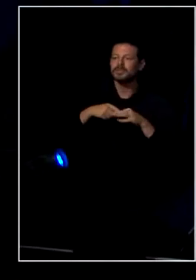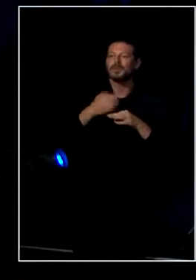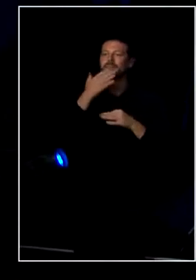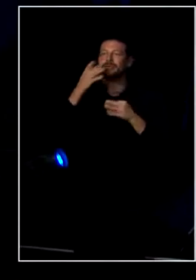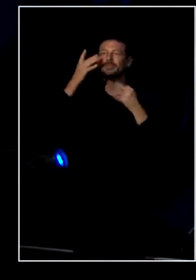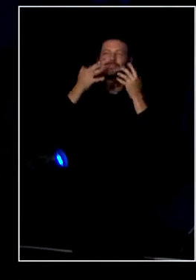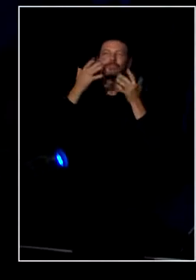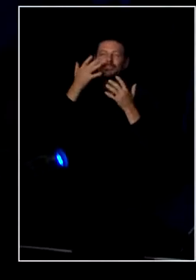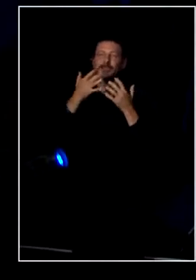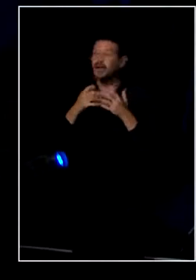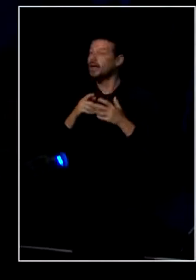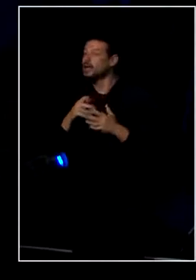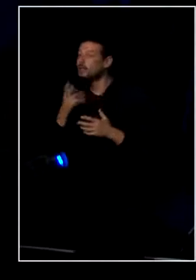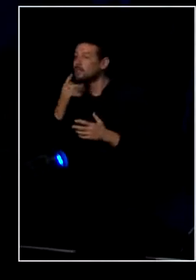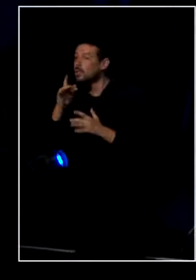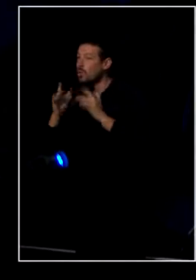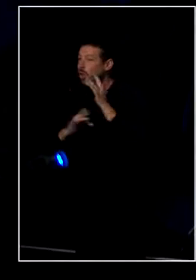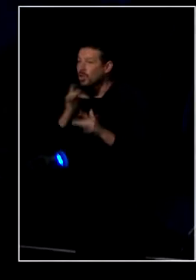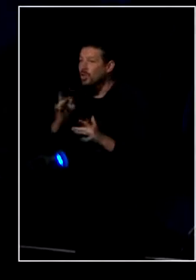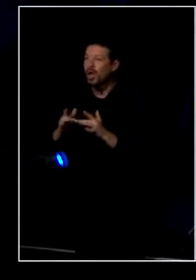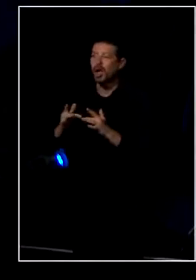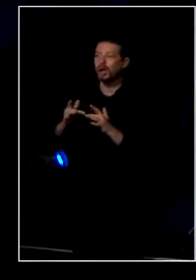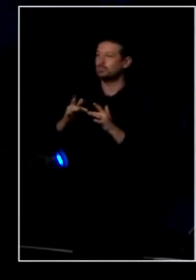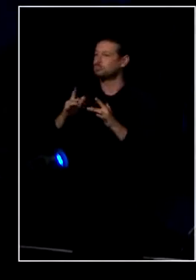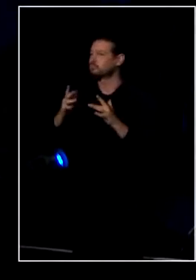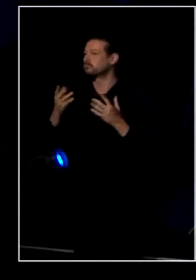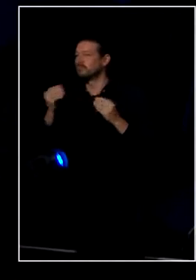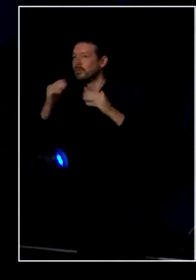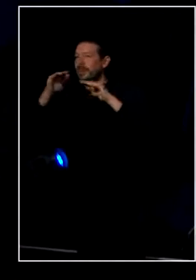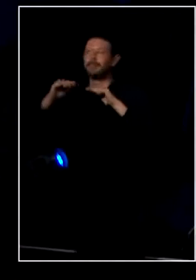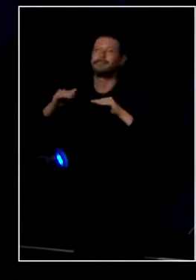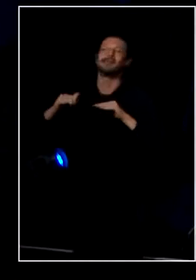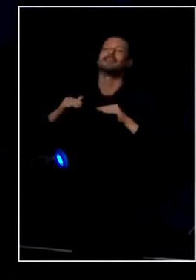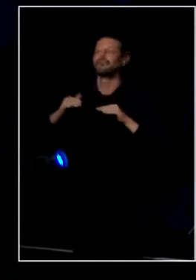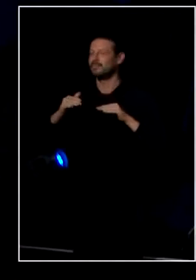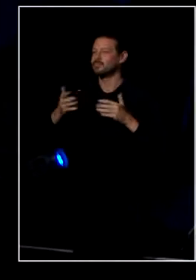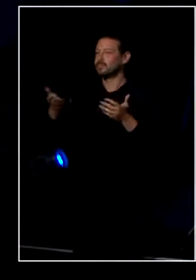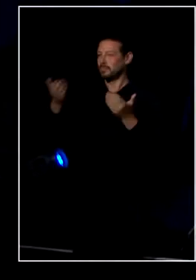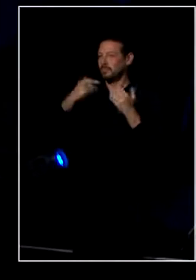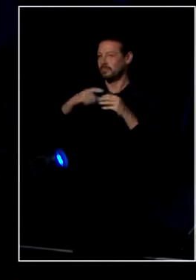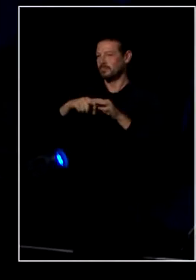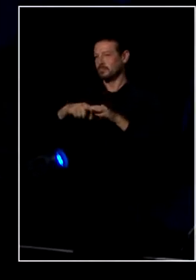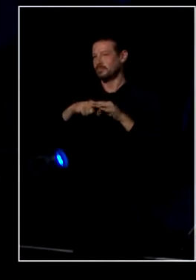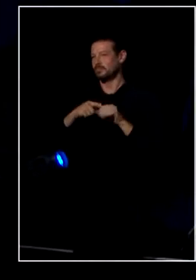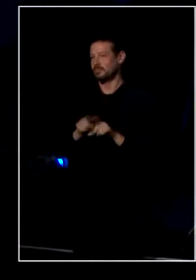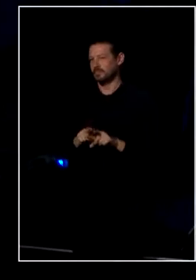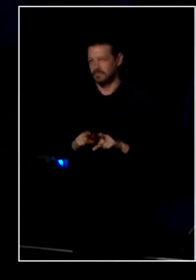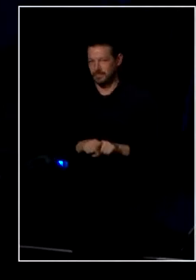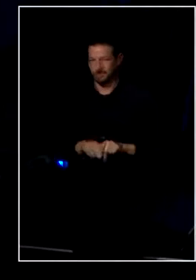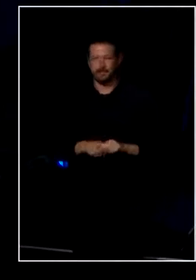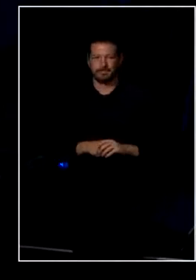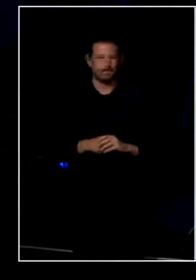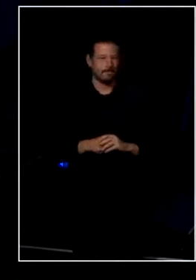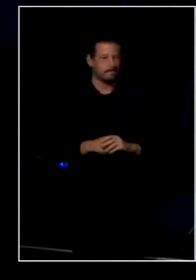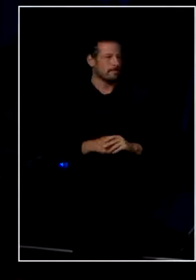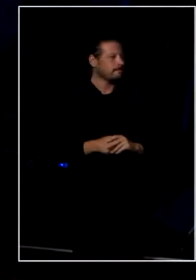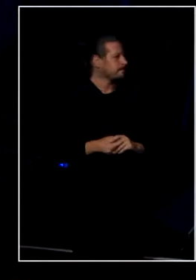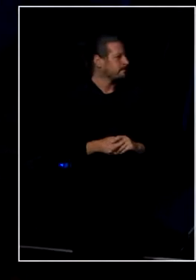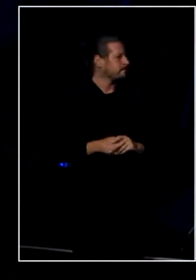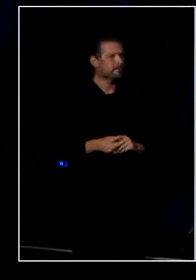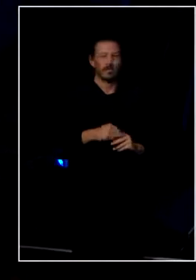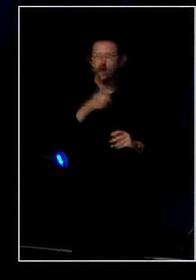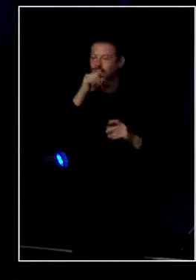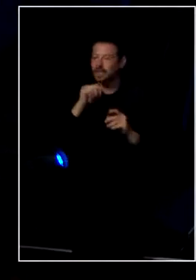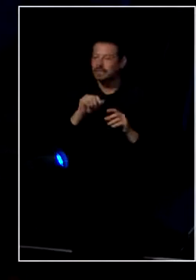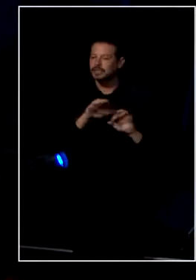them. And if you're online somewhere out there in the virtual world, we're also very much encouraging you to leave any questions